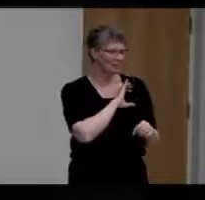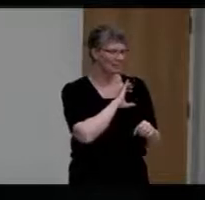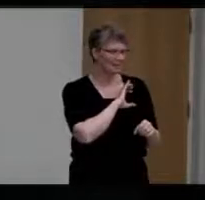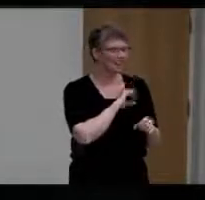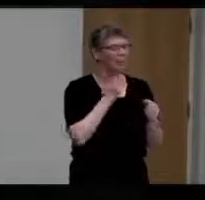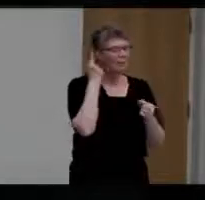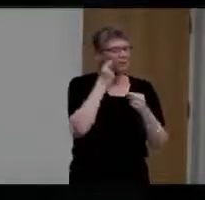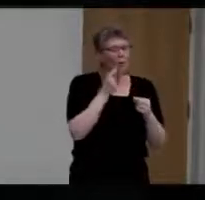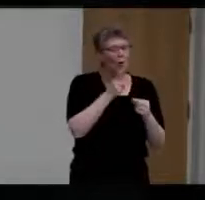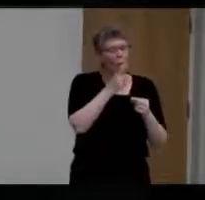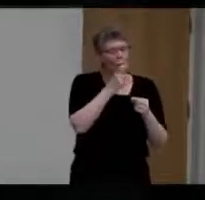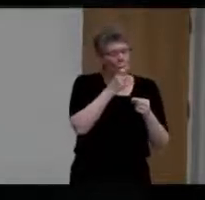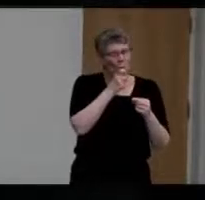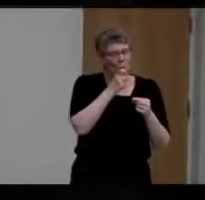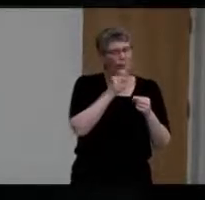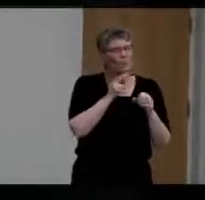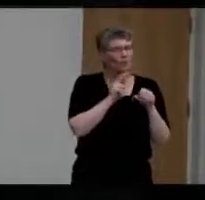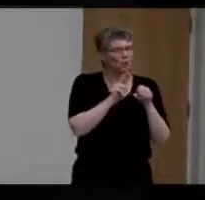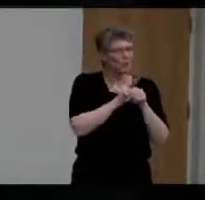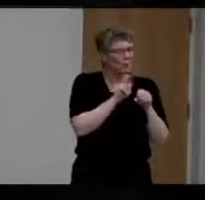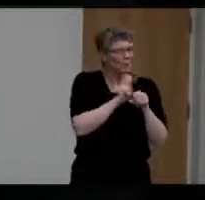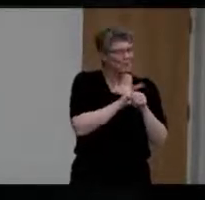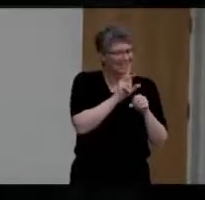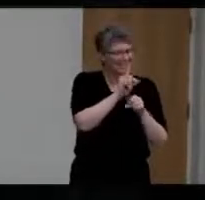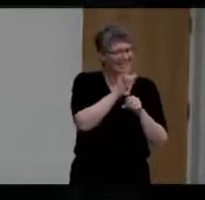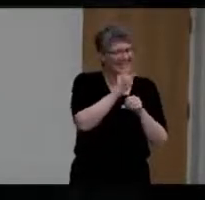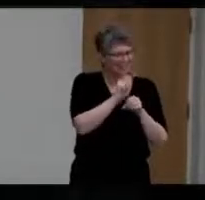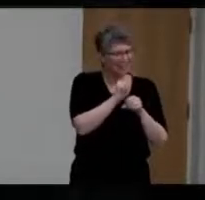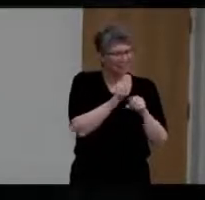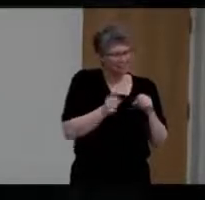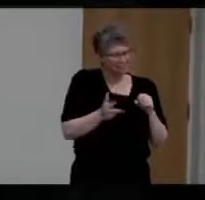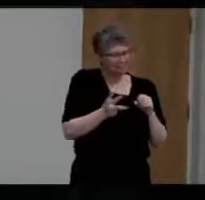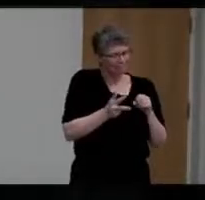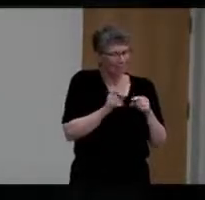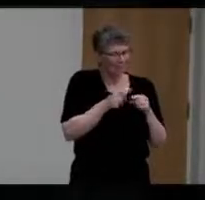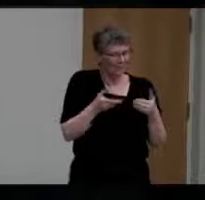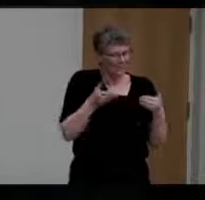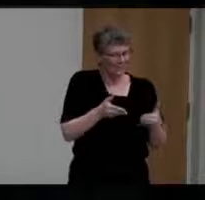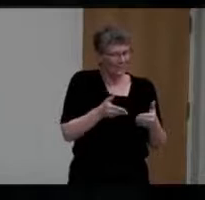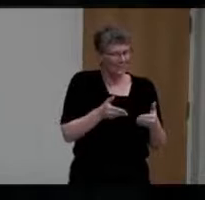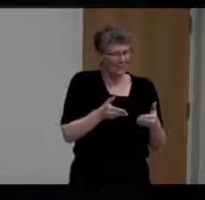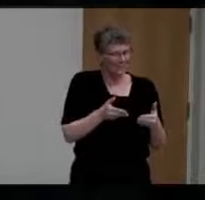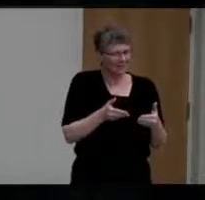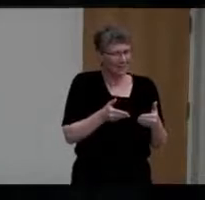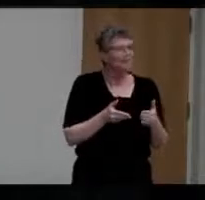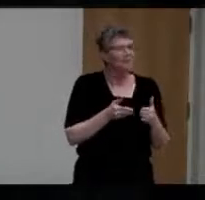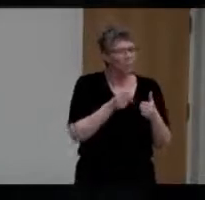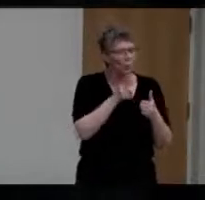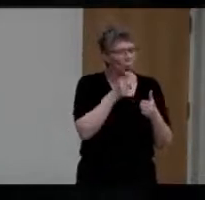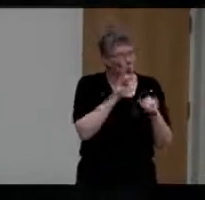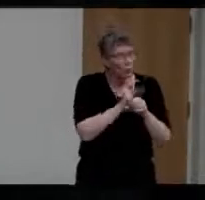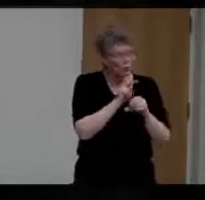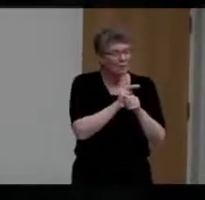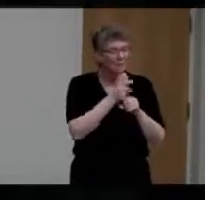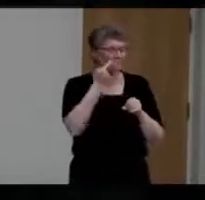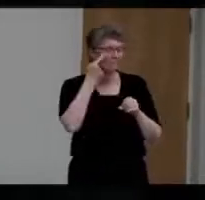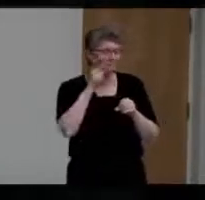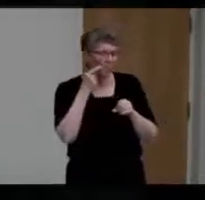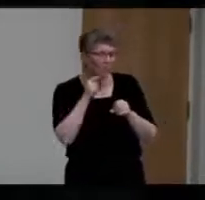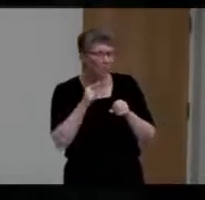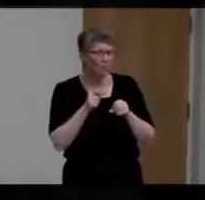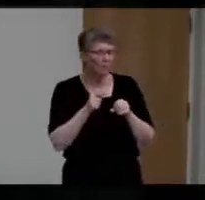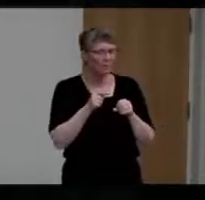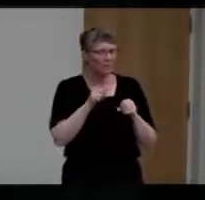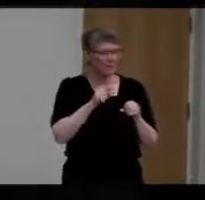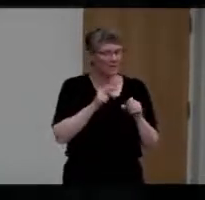the other side of saying, what's the story of this data? What's the story we're going to tell with this data? Which metrics are we going to decide means you get the job or means you don't go to